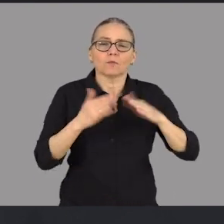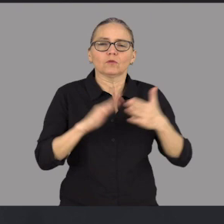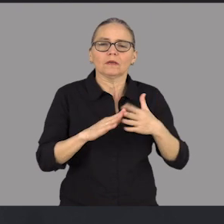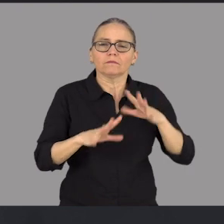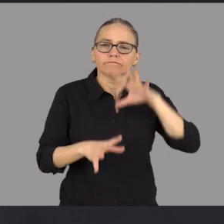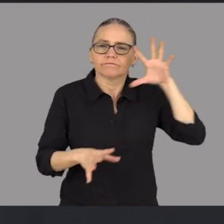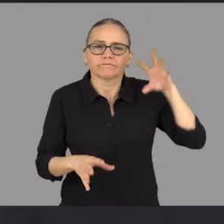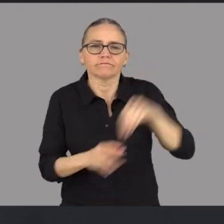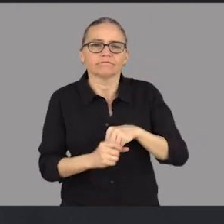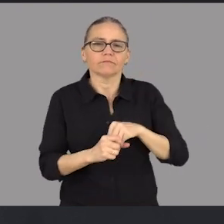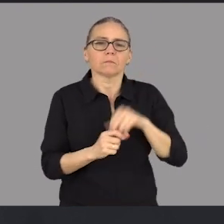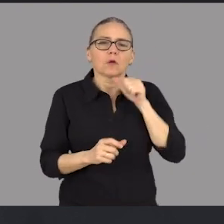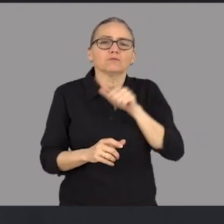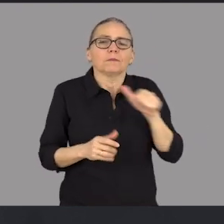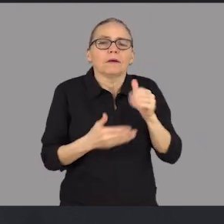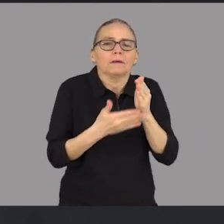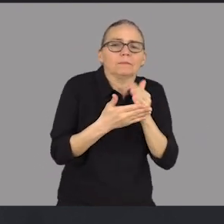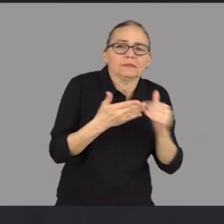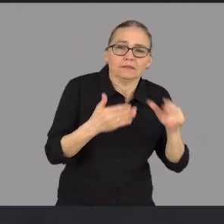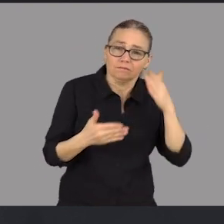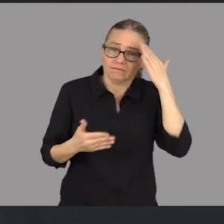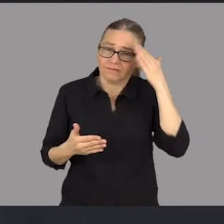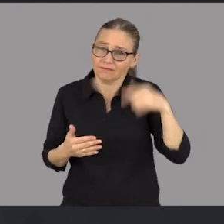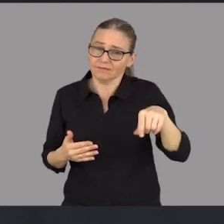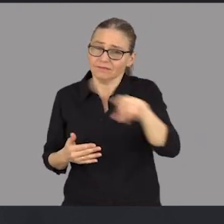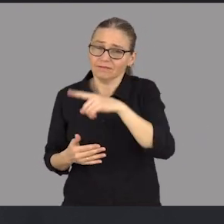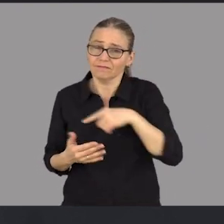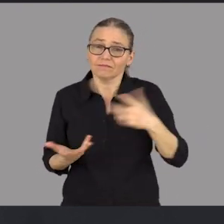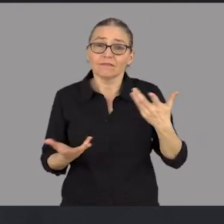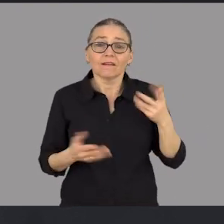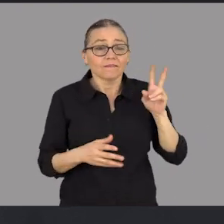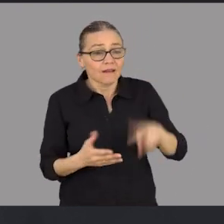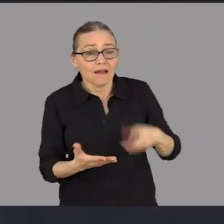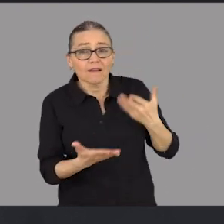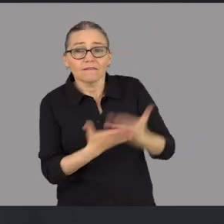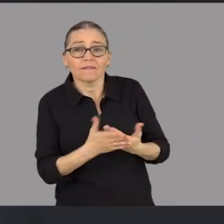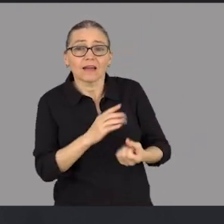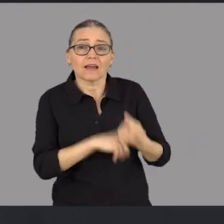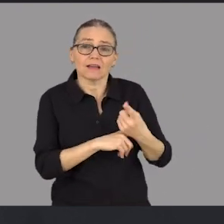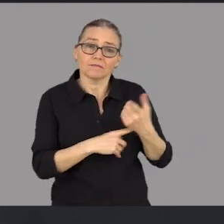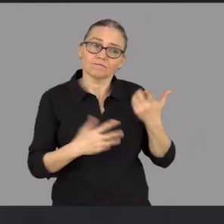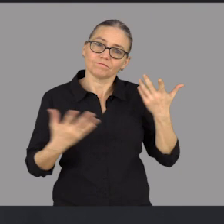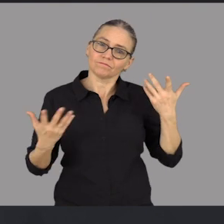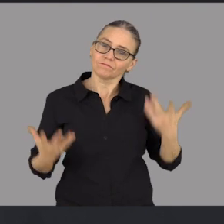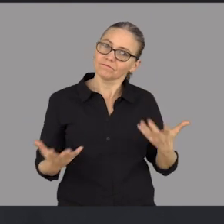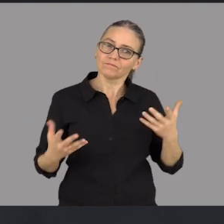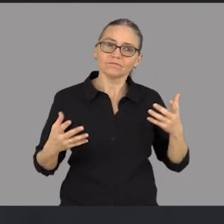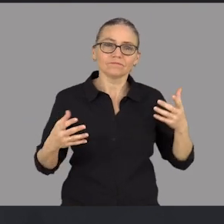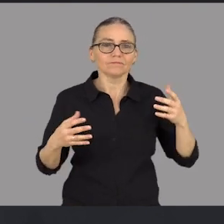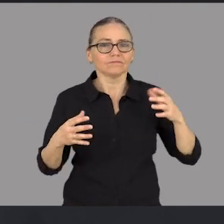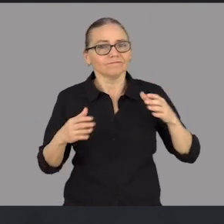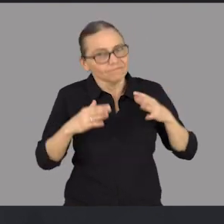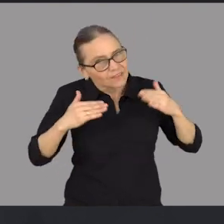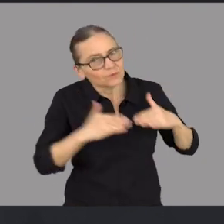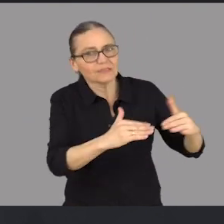I think the impact is, for one, me personally, I think, and for our team, it